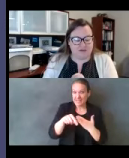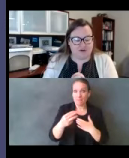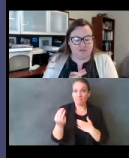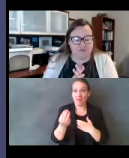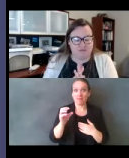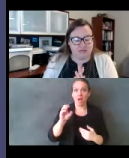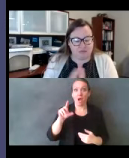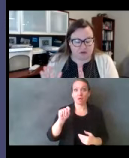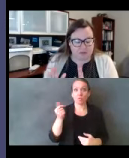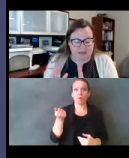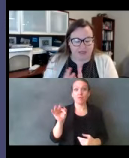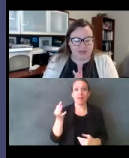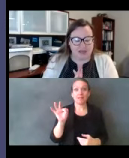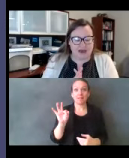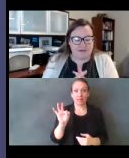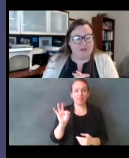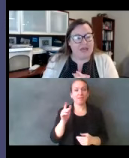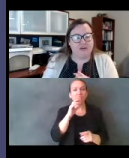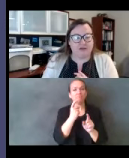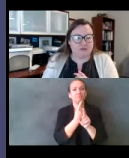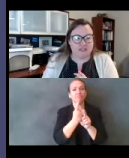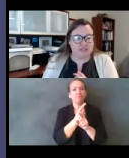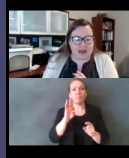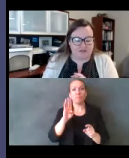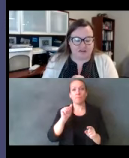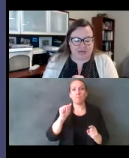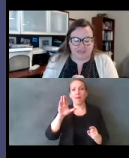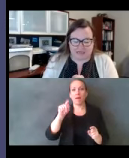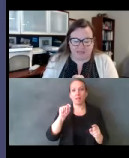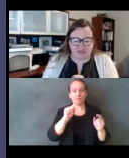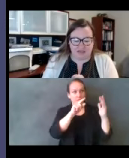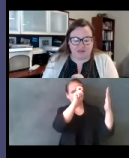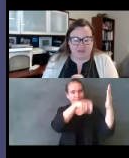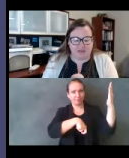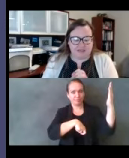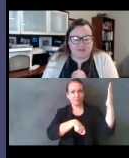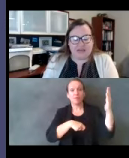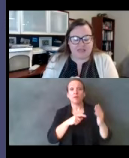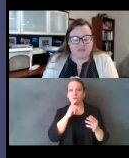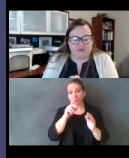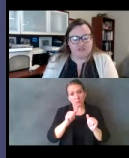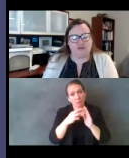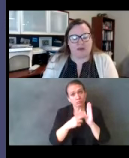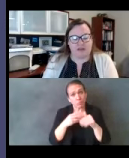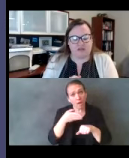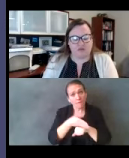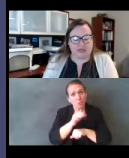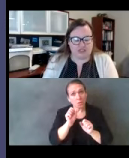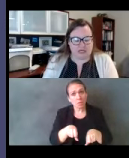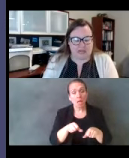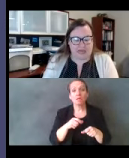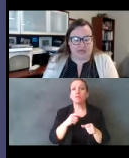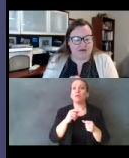have time for a typical ballot, and you can register after that date. You can still cast a provisional ballot